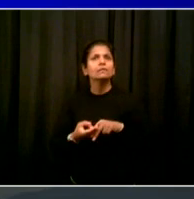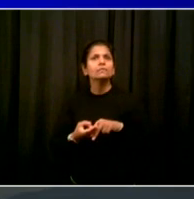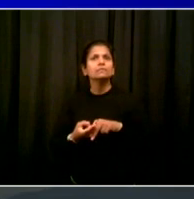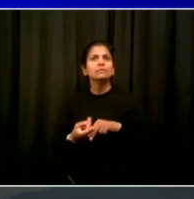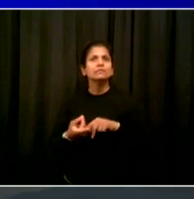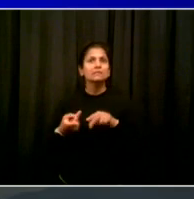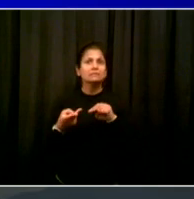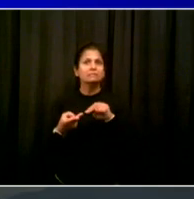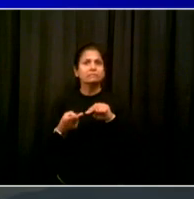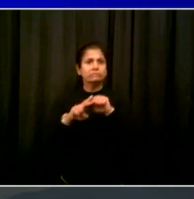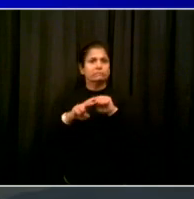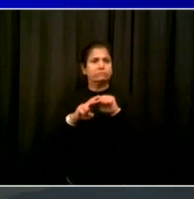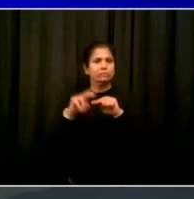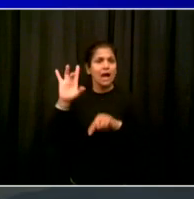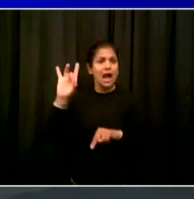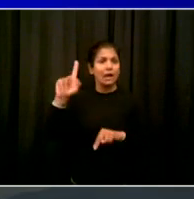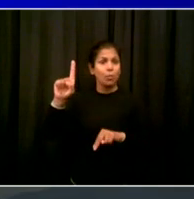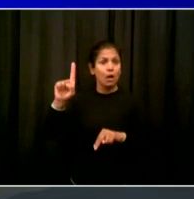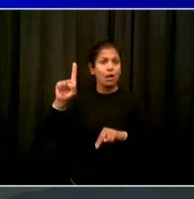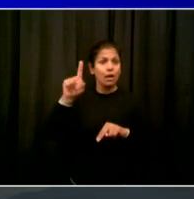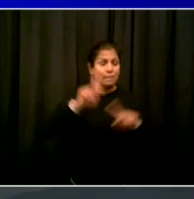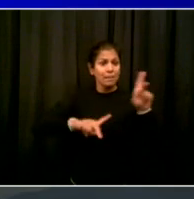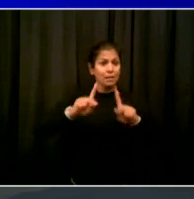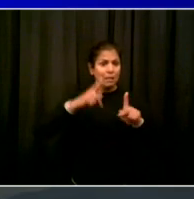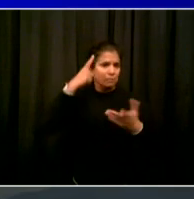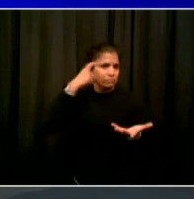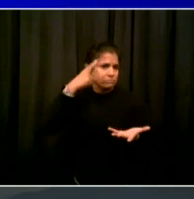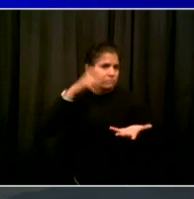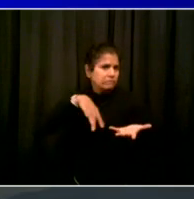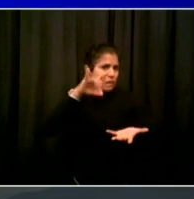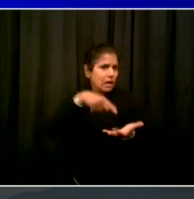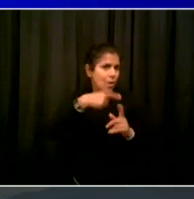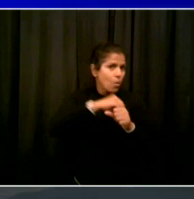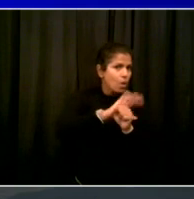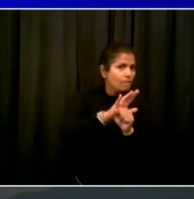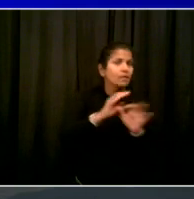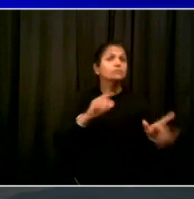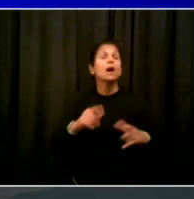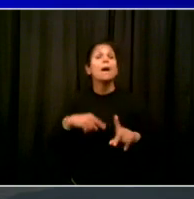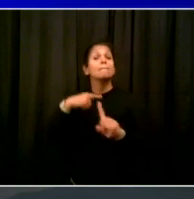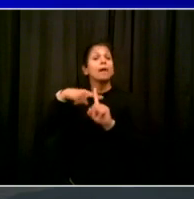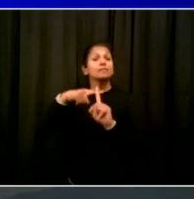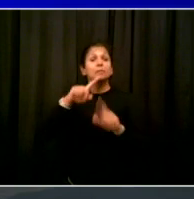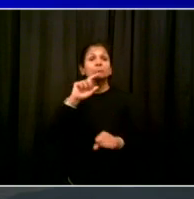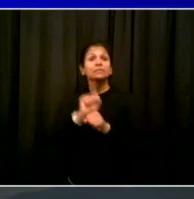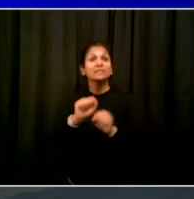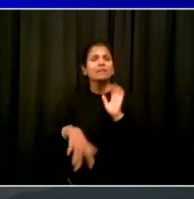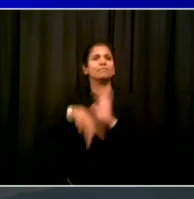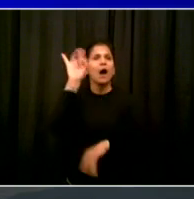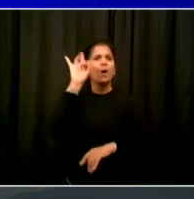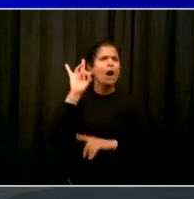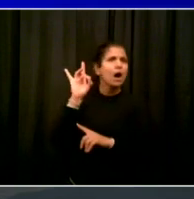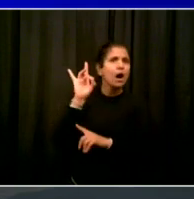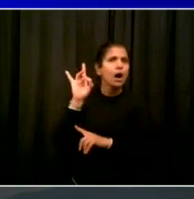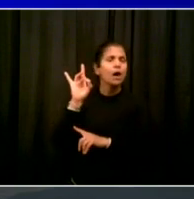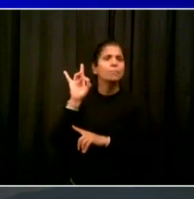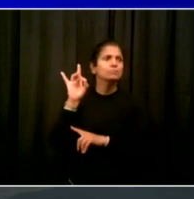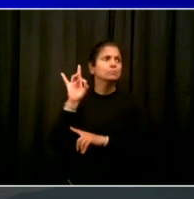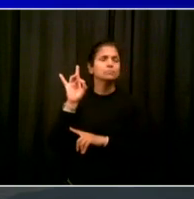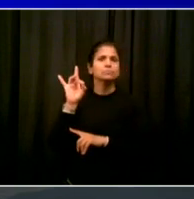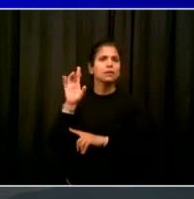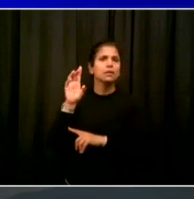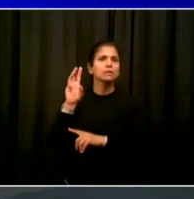patients with a confirmed positivity level of 26.6%. That number alone continues to be relatively